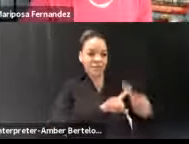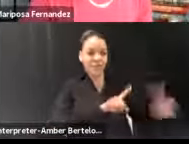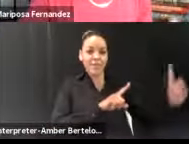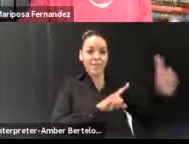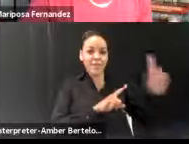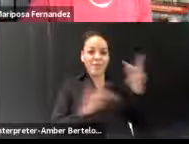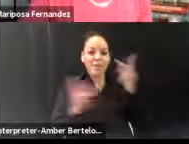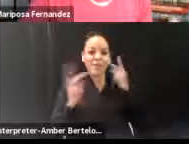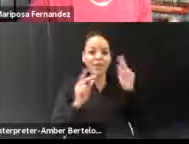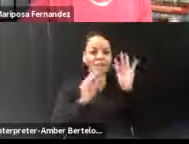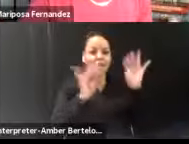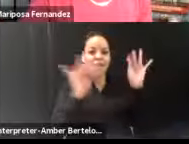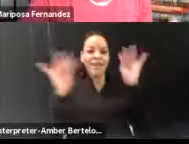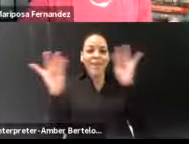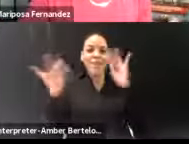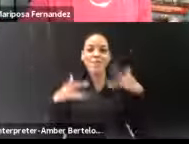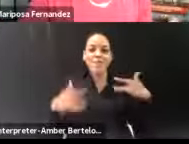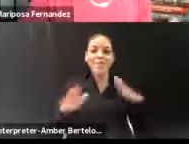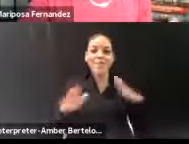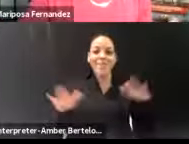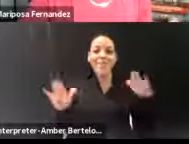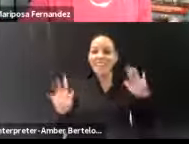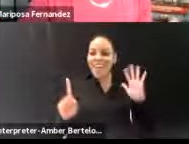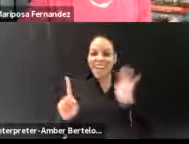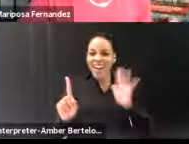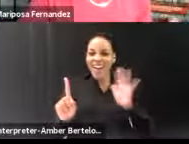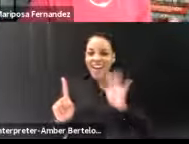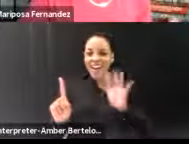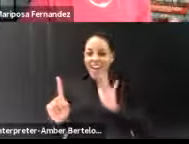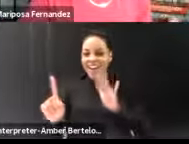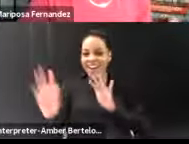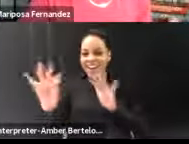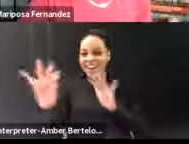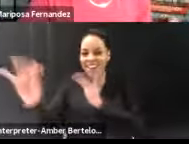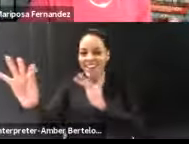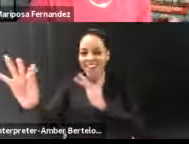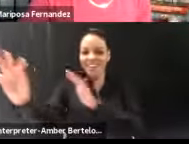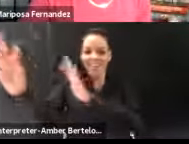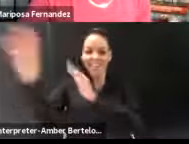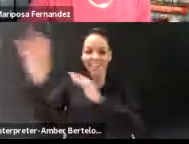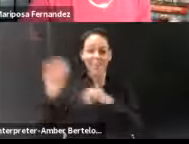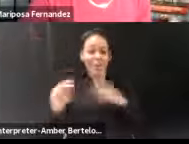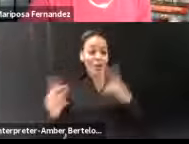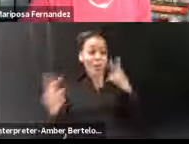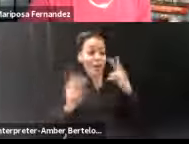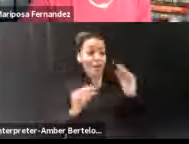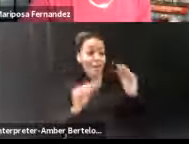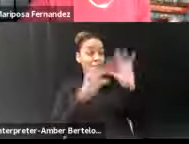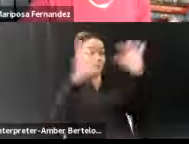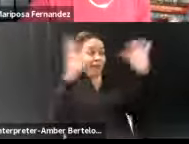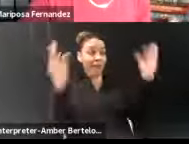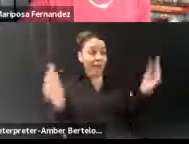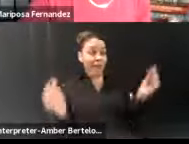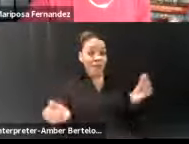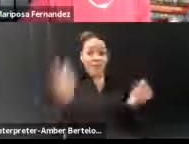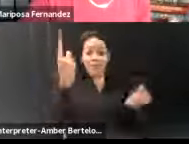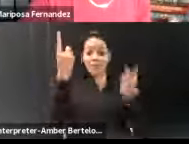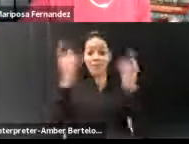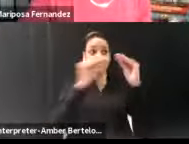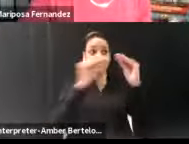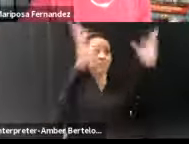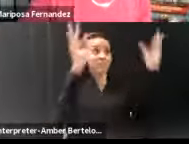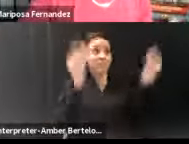fireflies and white cup, buttercup butterflies, watched fireworks explode in the black sky on the 4th of